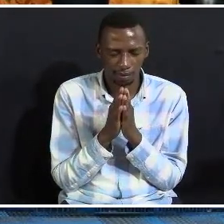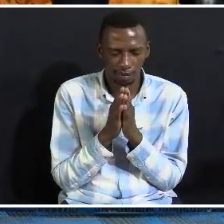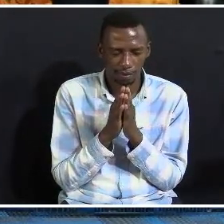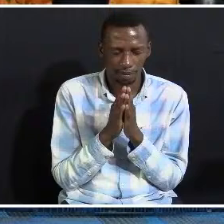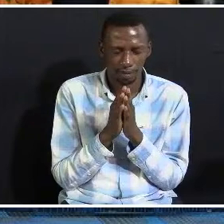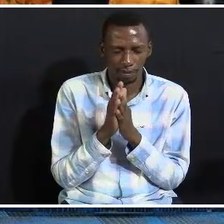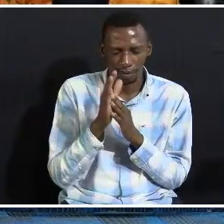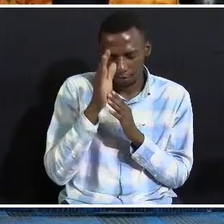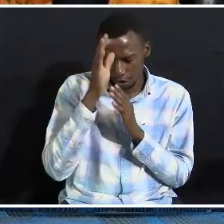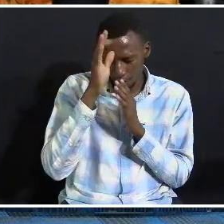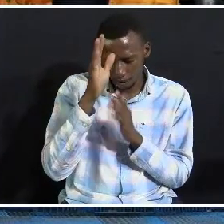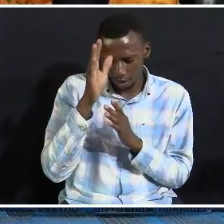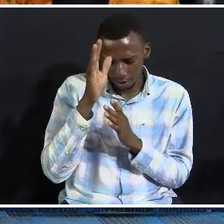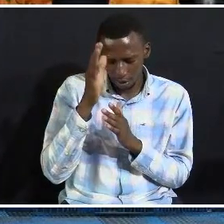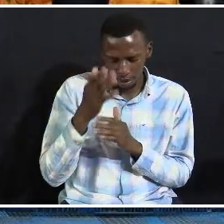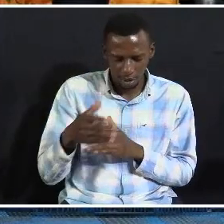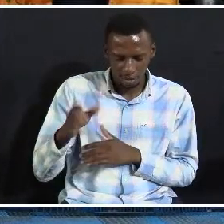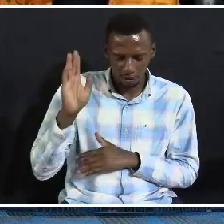Our Father and our God,